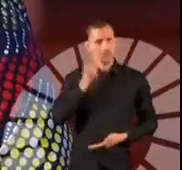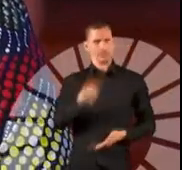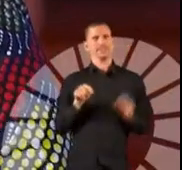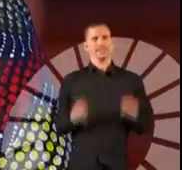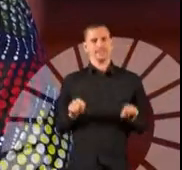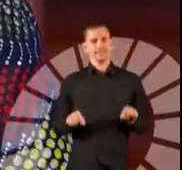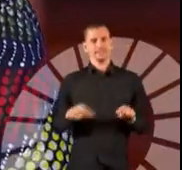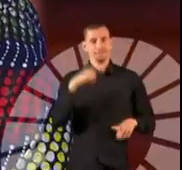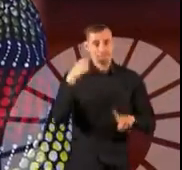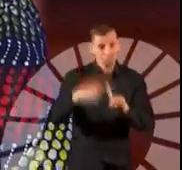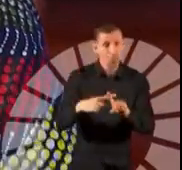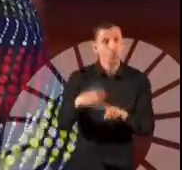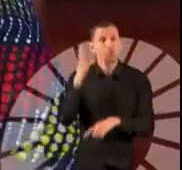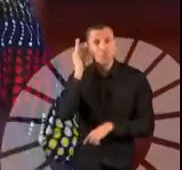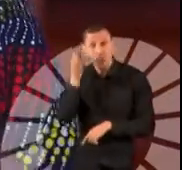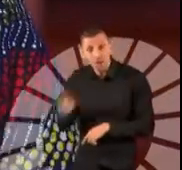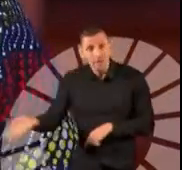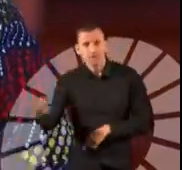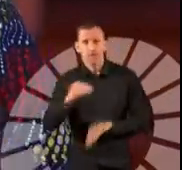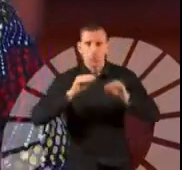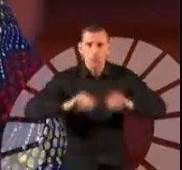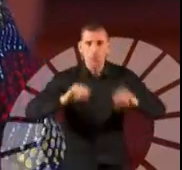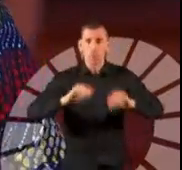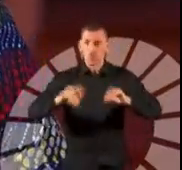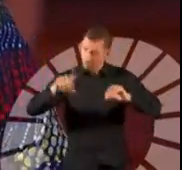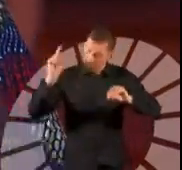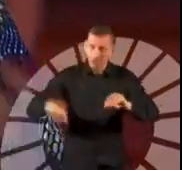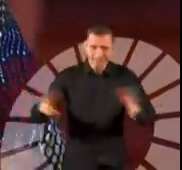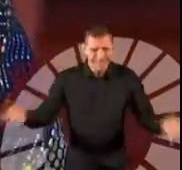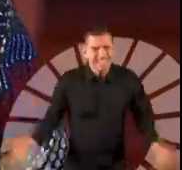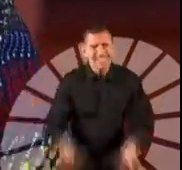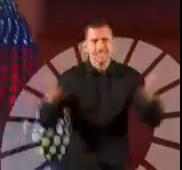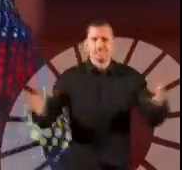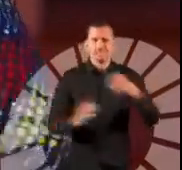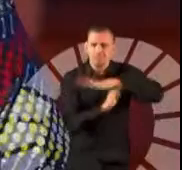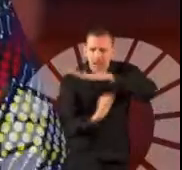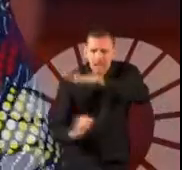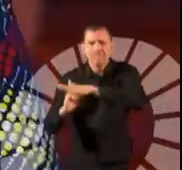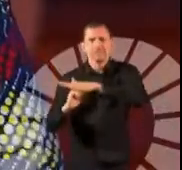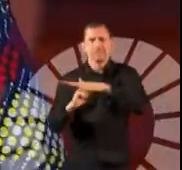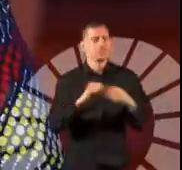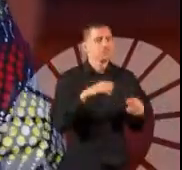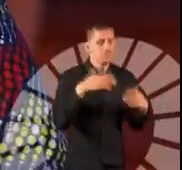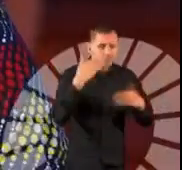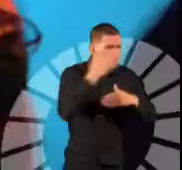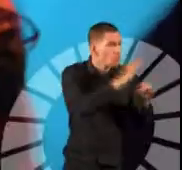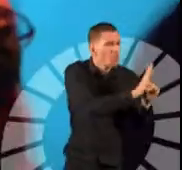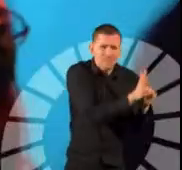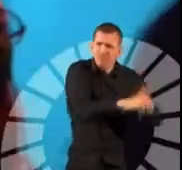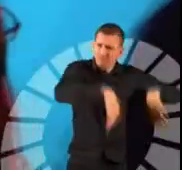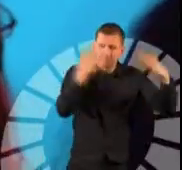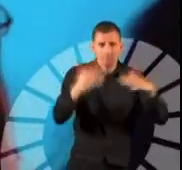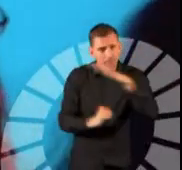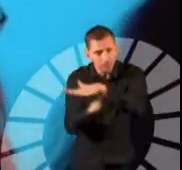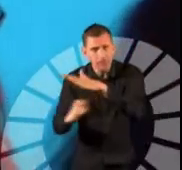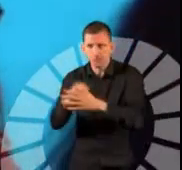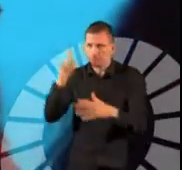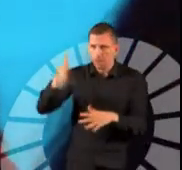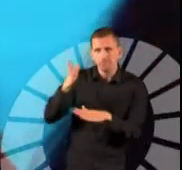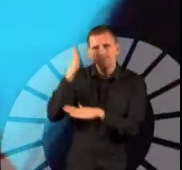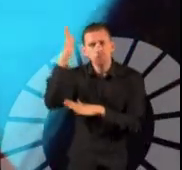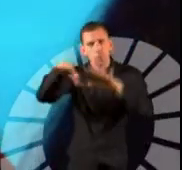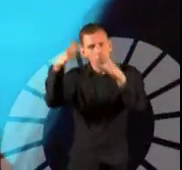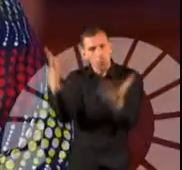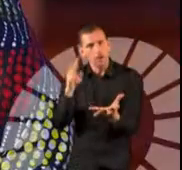back equal post-COVID-19. We're demanding that education systems are developed and are changed to suit these world's criteria and this